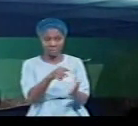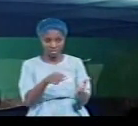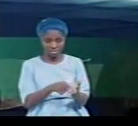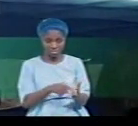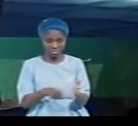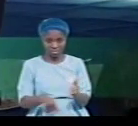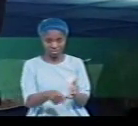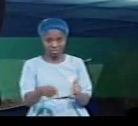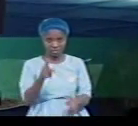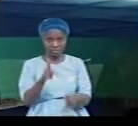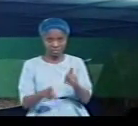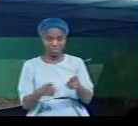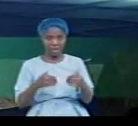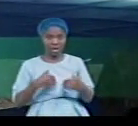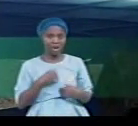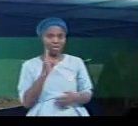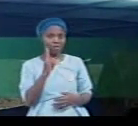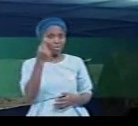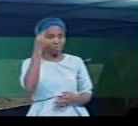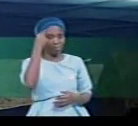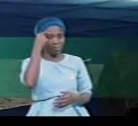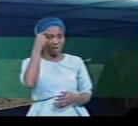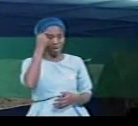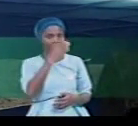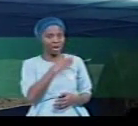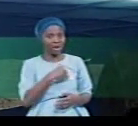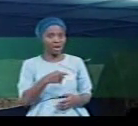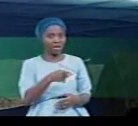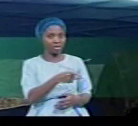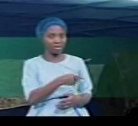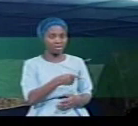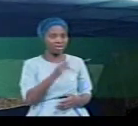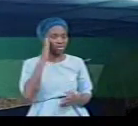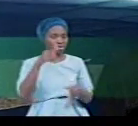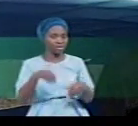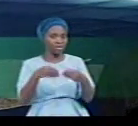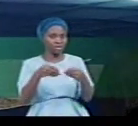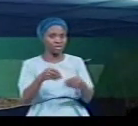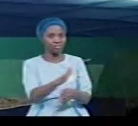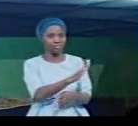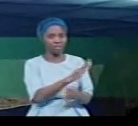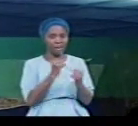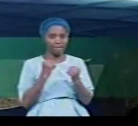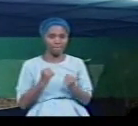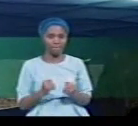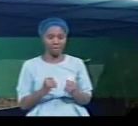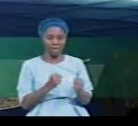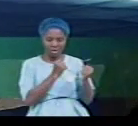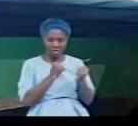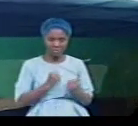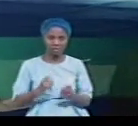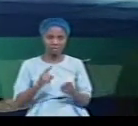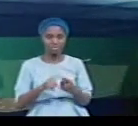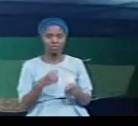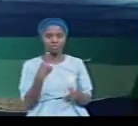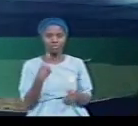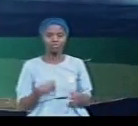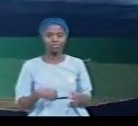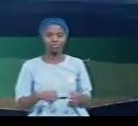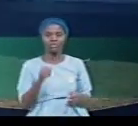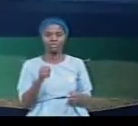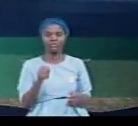mind and shall give their power and strength unto the beast. It will be at